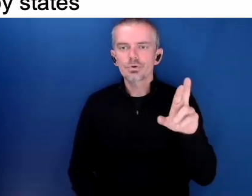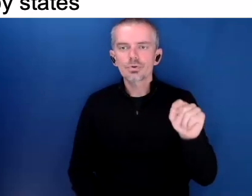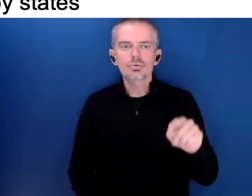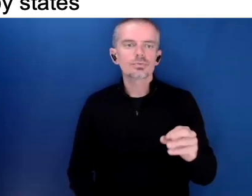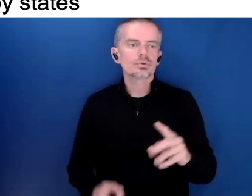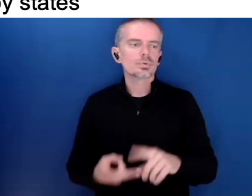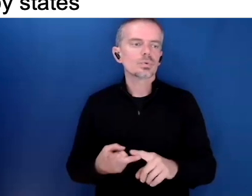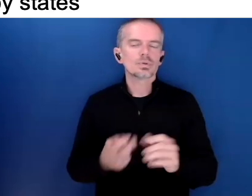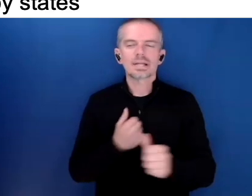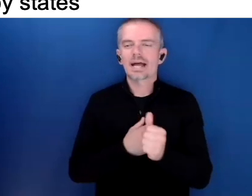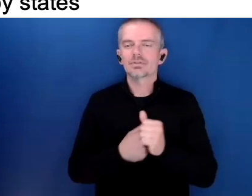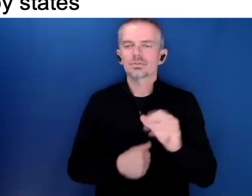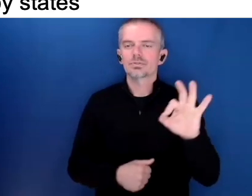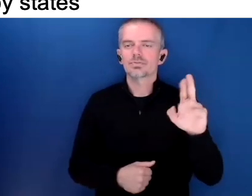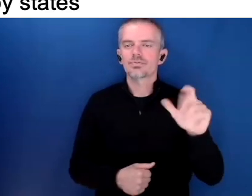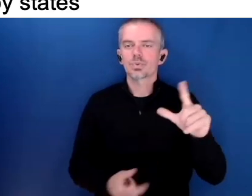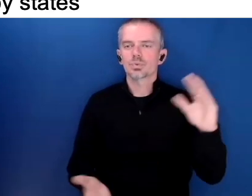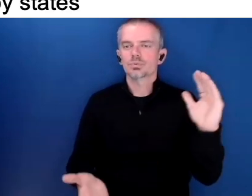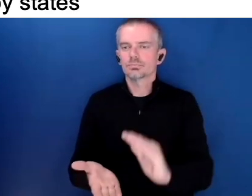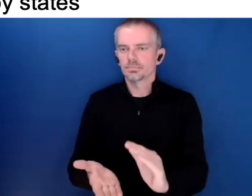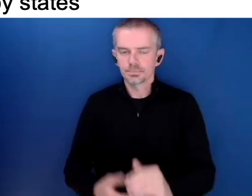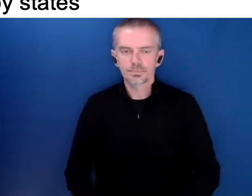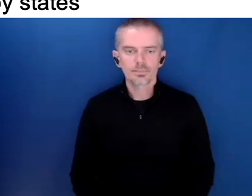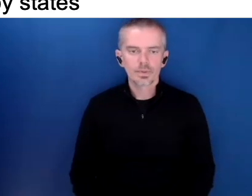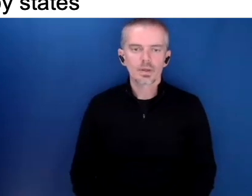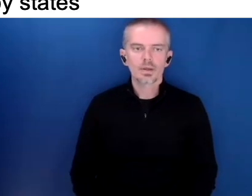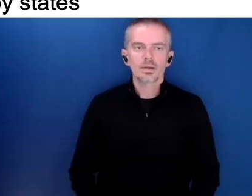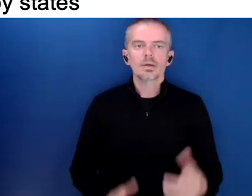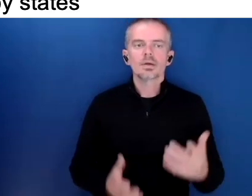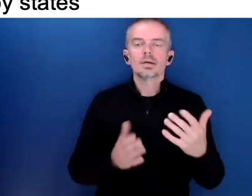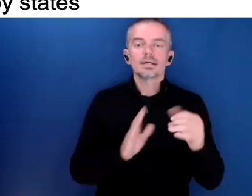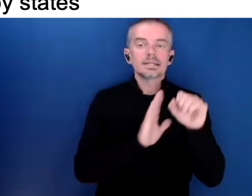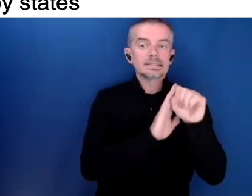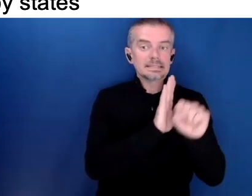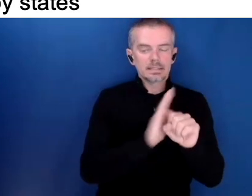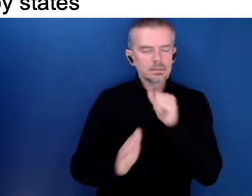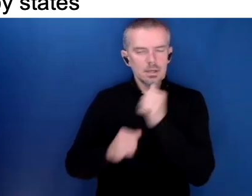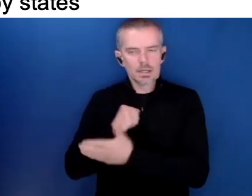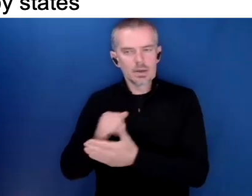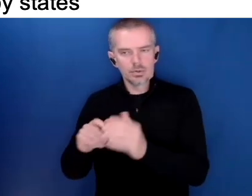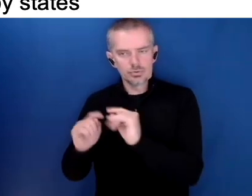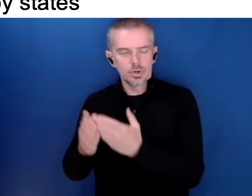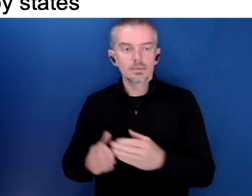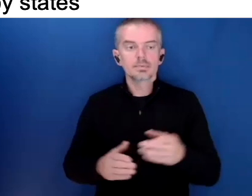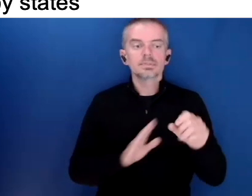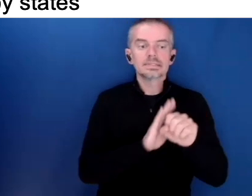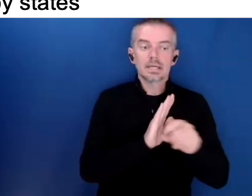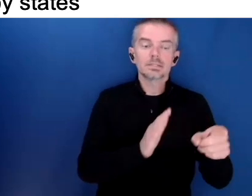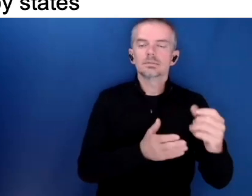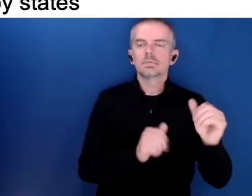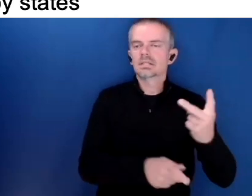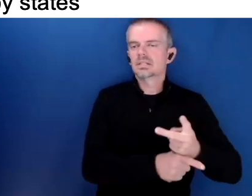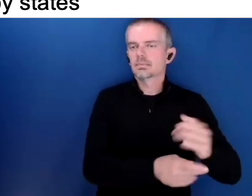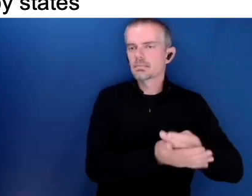mitigation. The allowance for states, but not counties or tribes, to retain revenues generated on good neighbor projects and